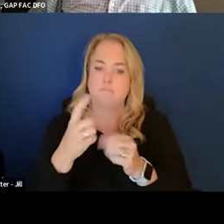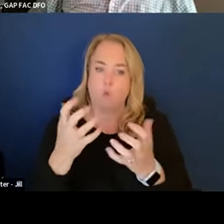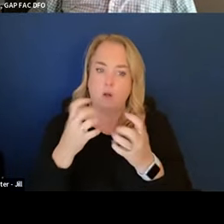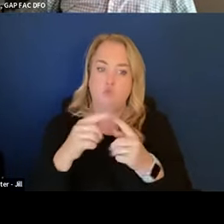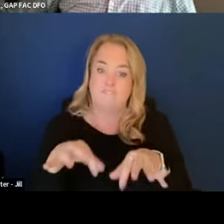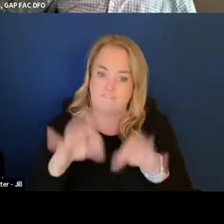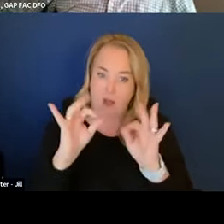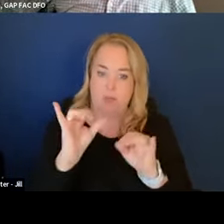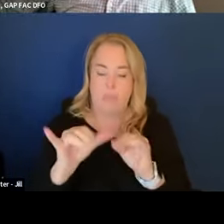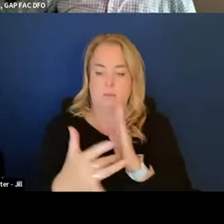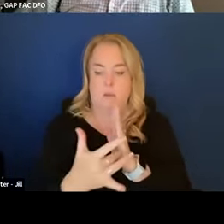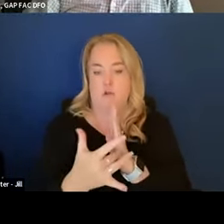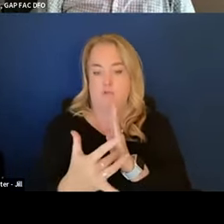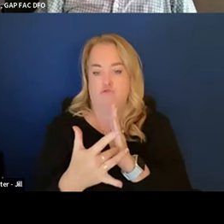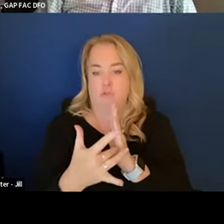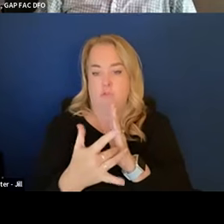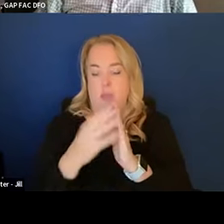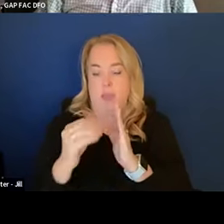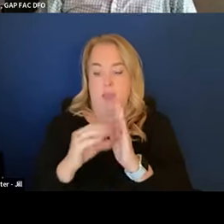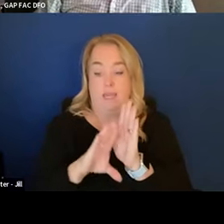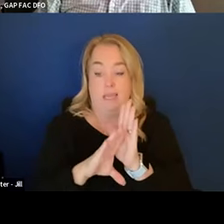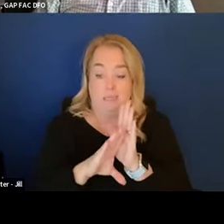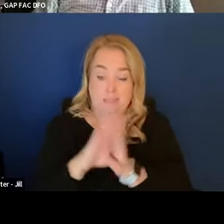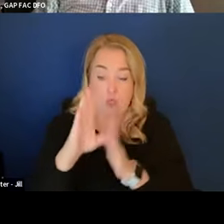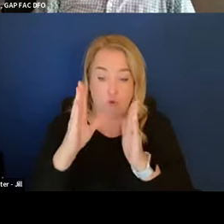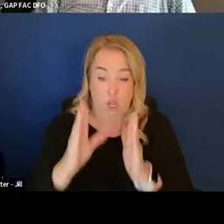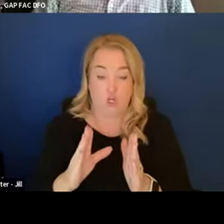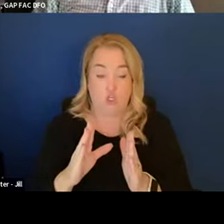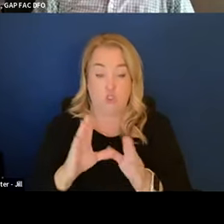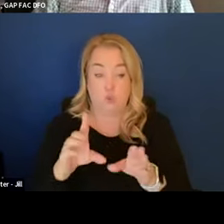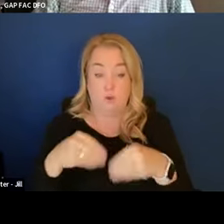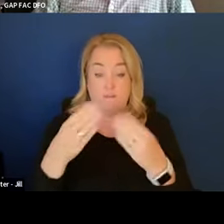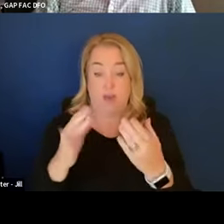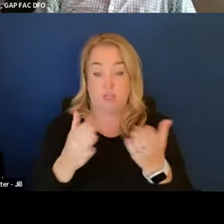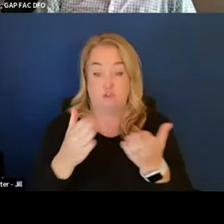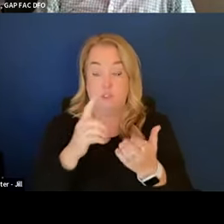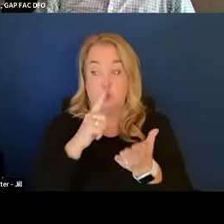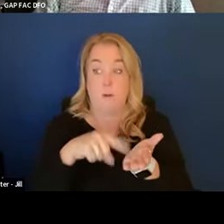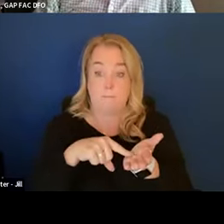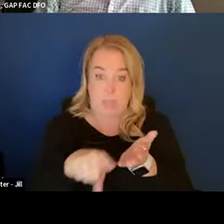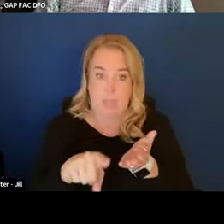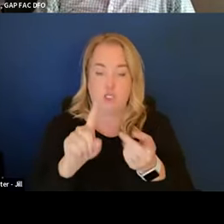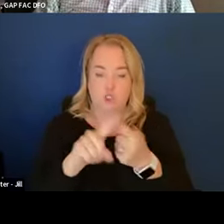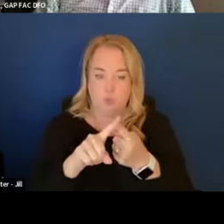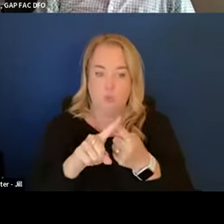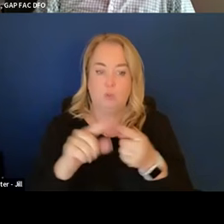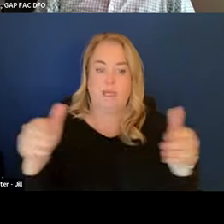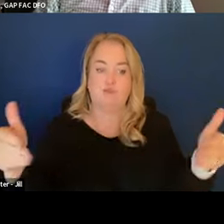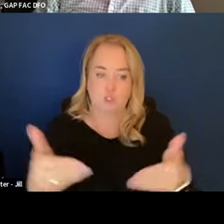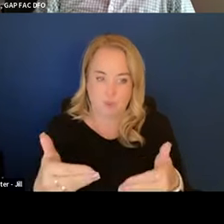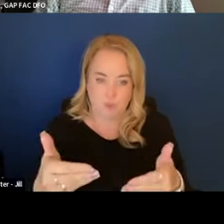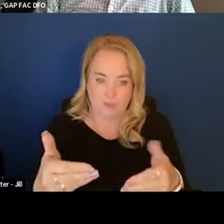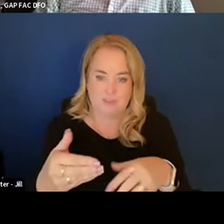technology. And the accelerators who provide those services are generally paid to introduce, you